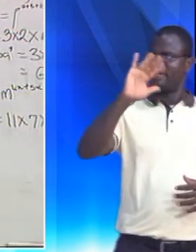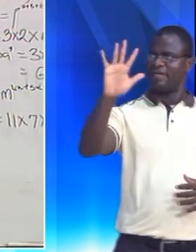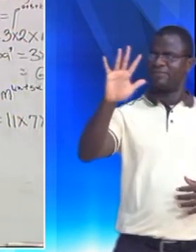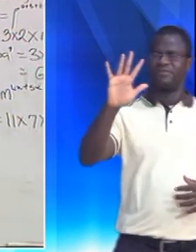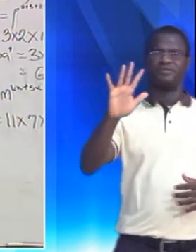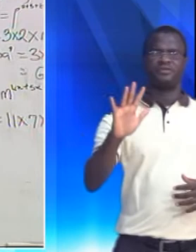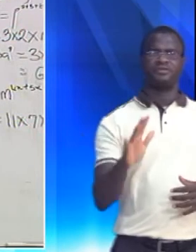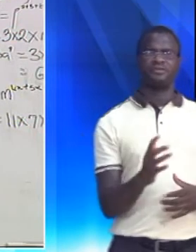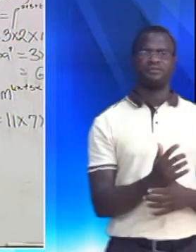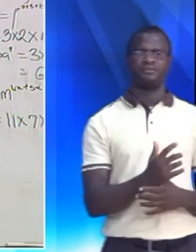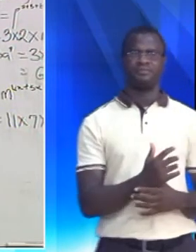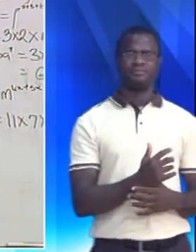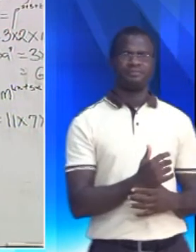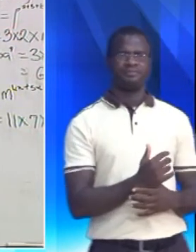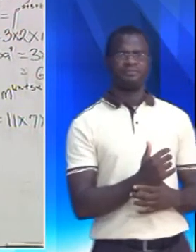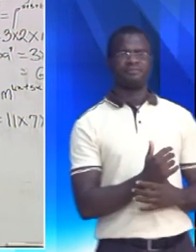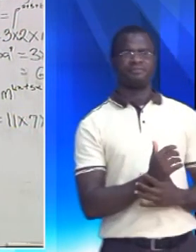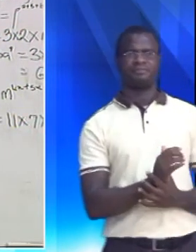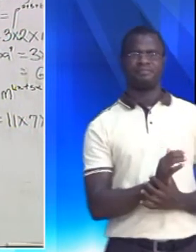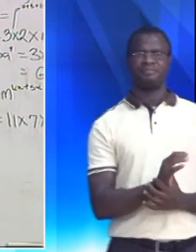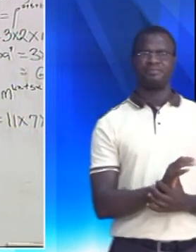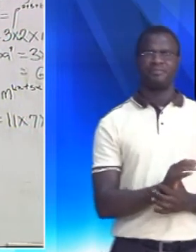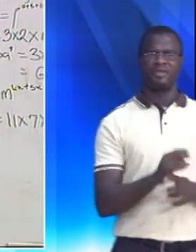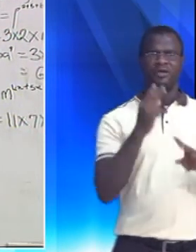we'll take it, since the denominator is